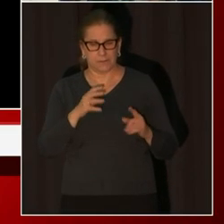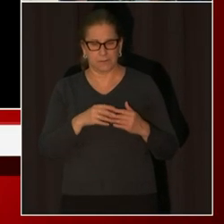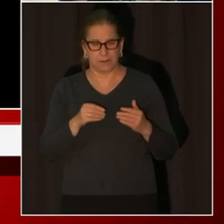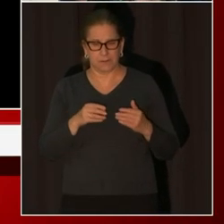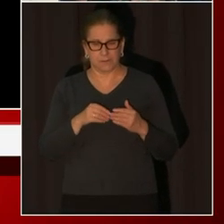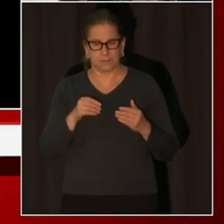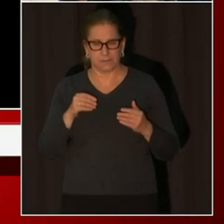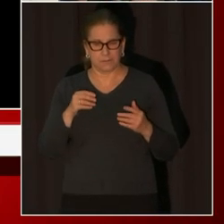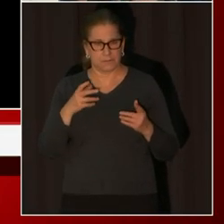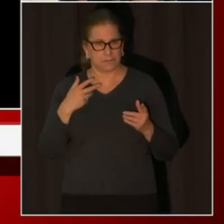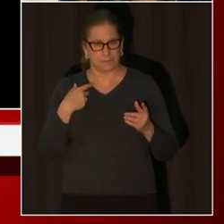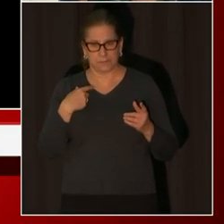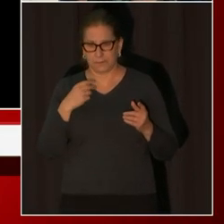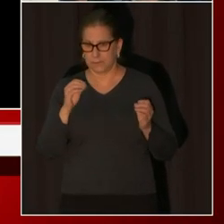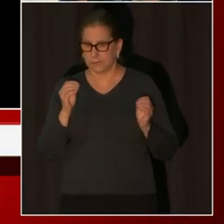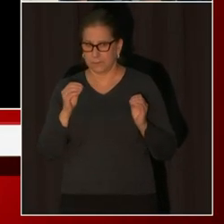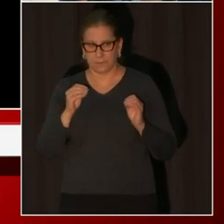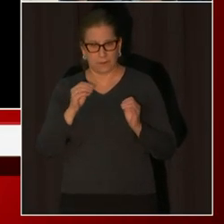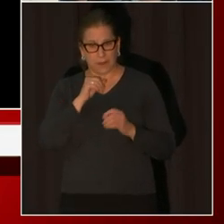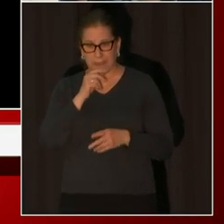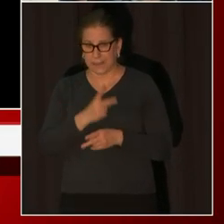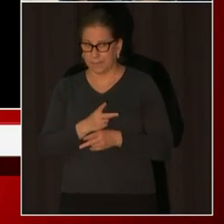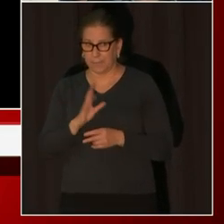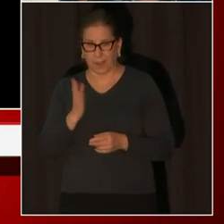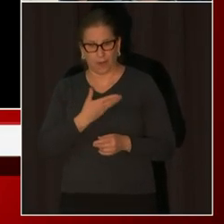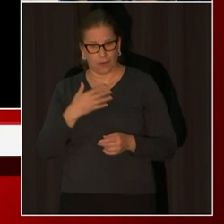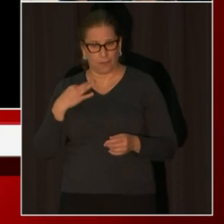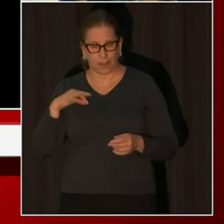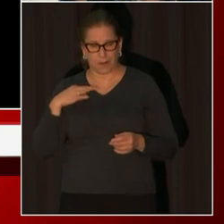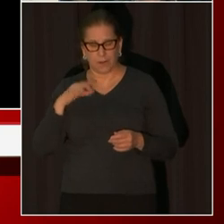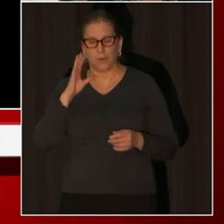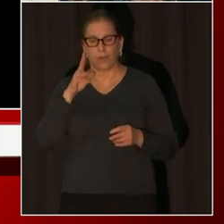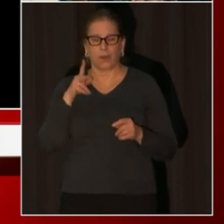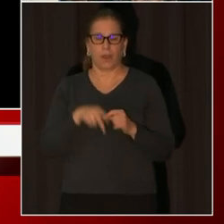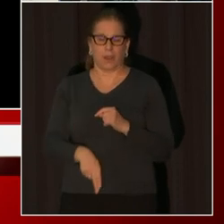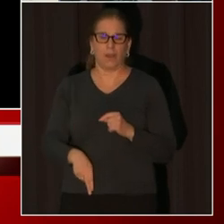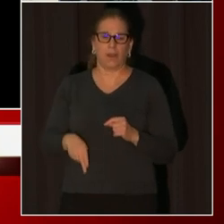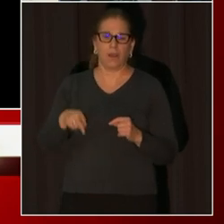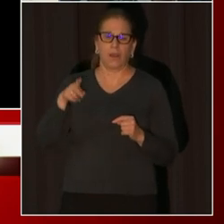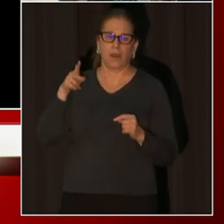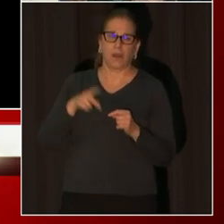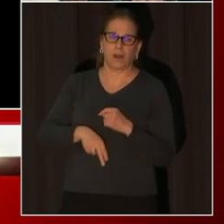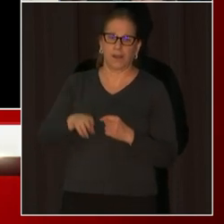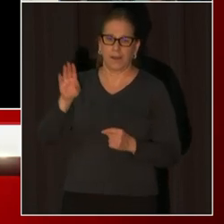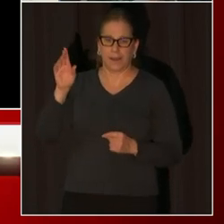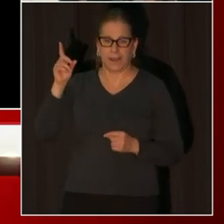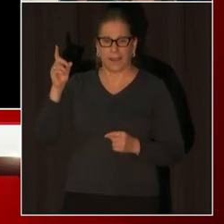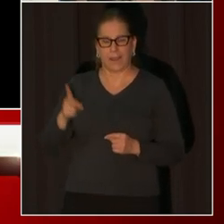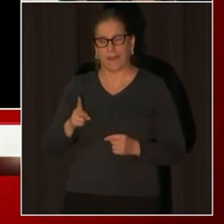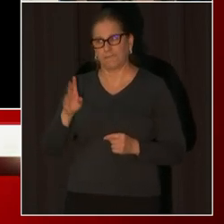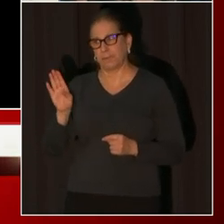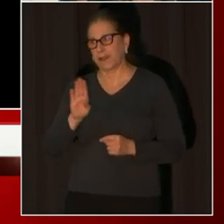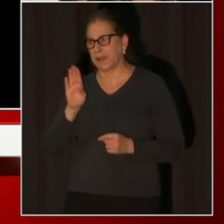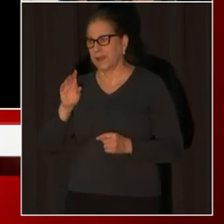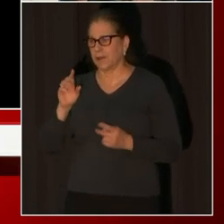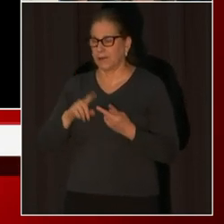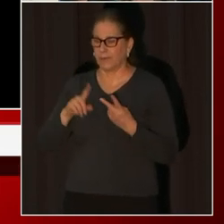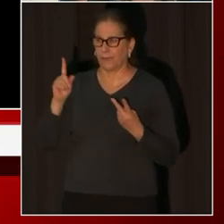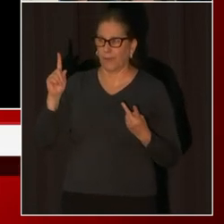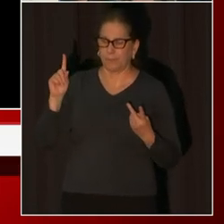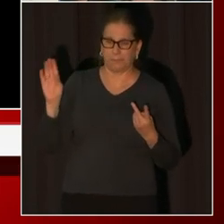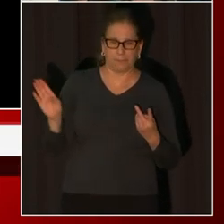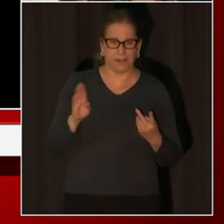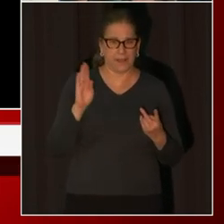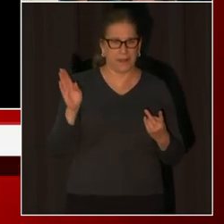keep our credit, we would have to cut at least $500 million to $1 billion more out of the capital program, because the debt service would be higher. If we didn't keep our